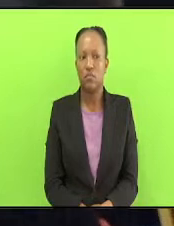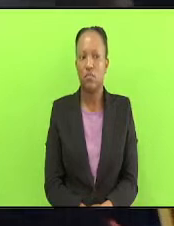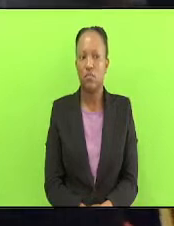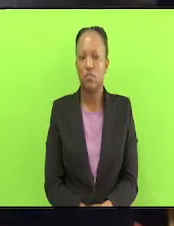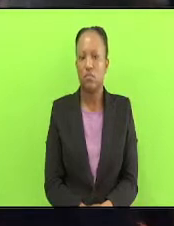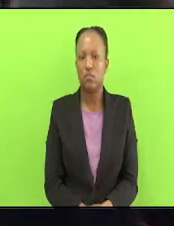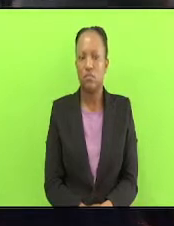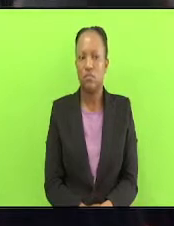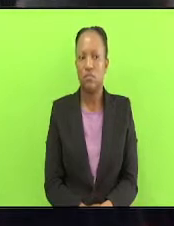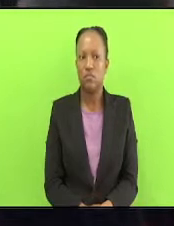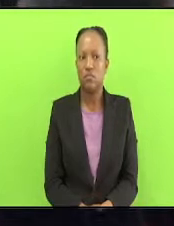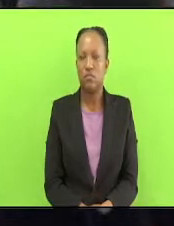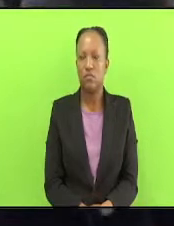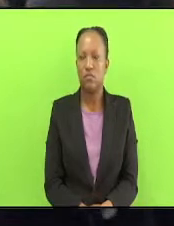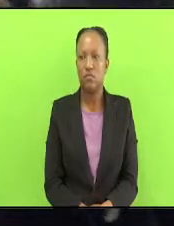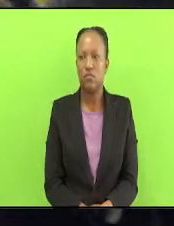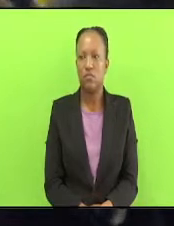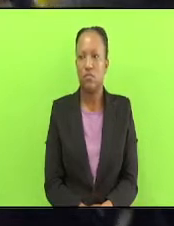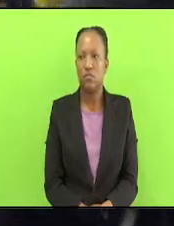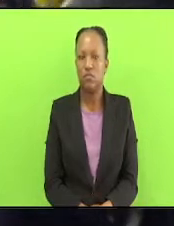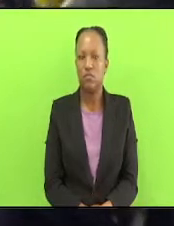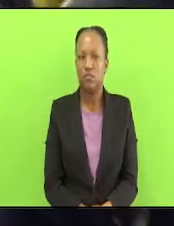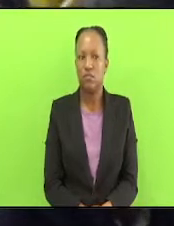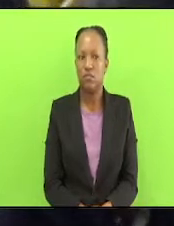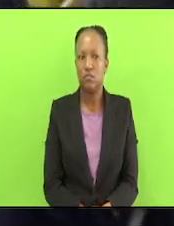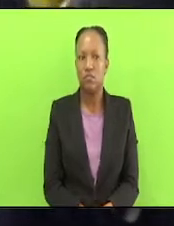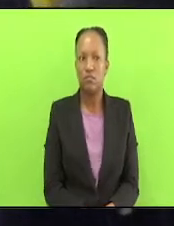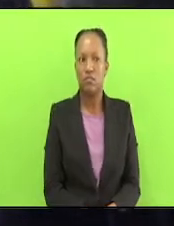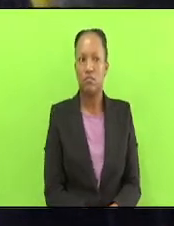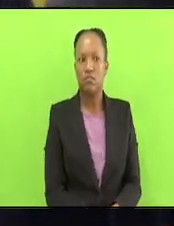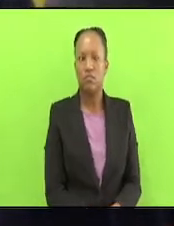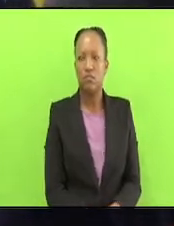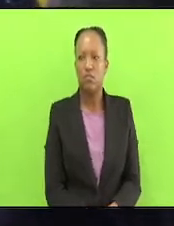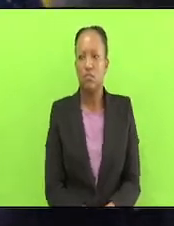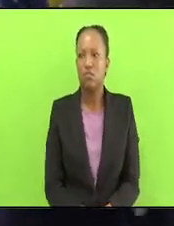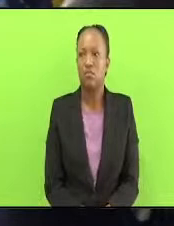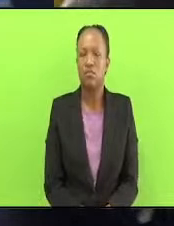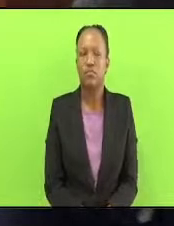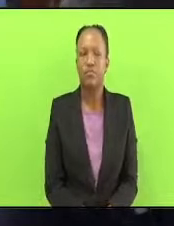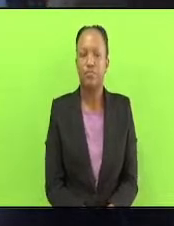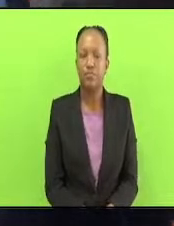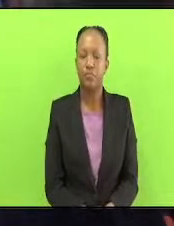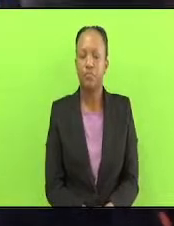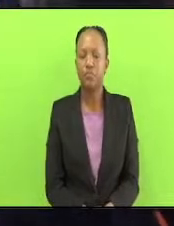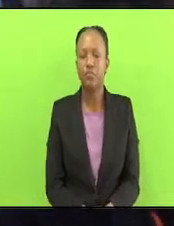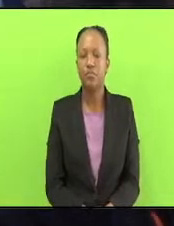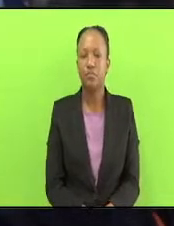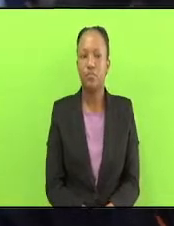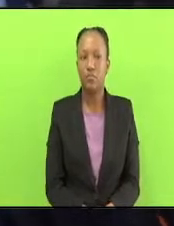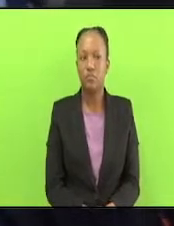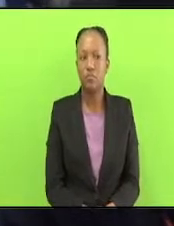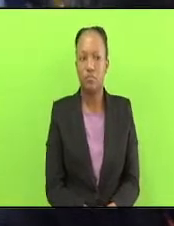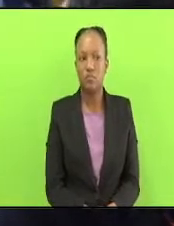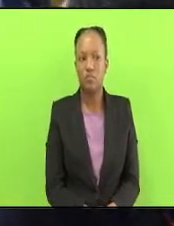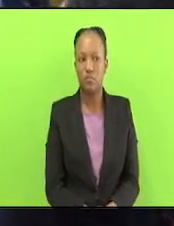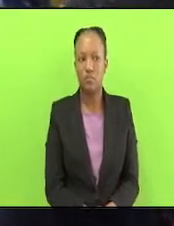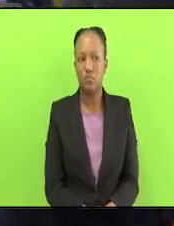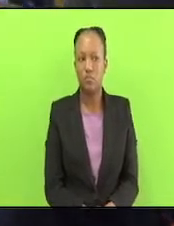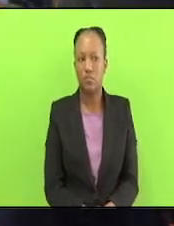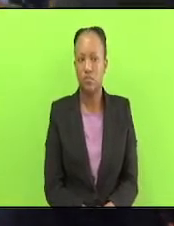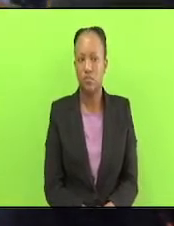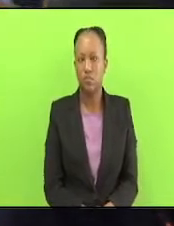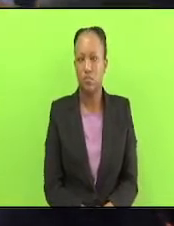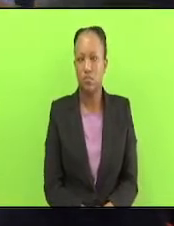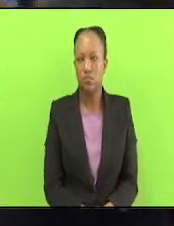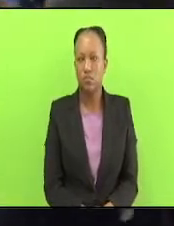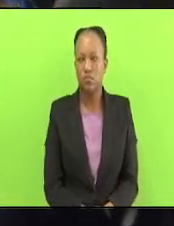bo mme motlotlegi Kantjo le ntate Modise re ile re na le matswela a molemo mo tirong ya rona mme ke batla go